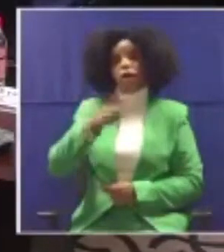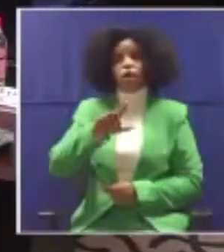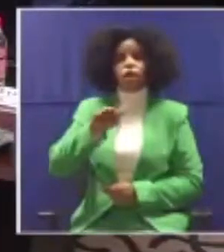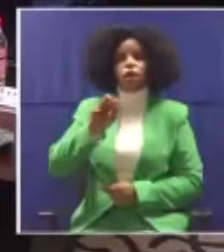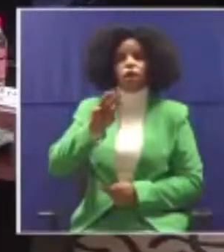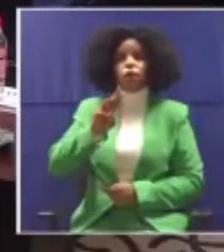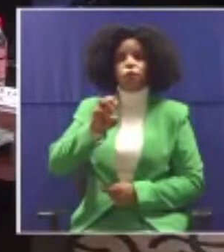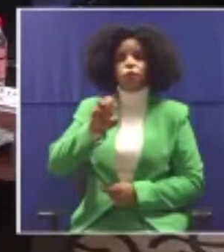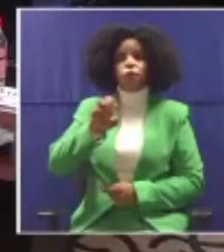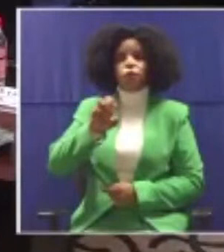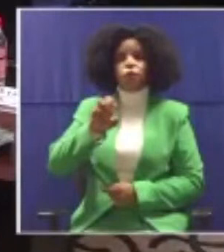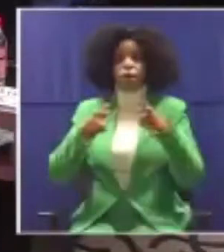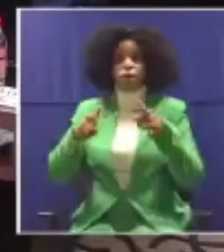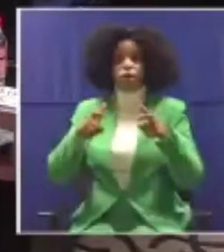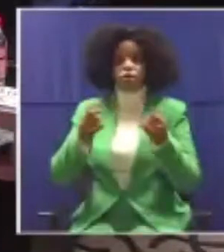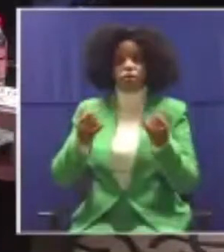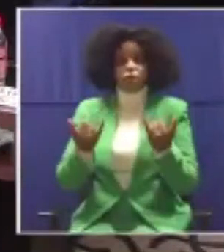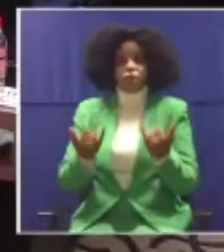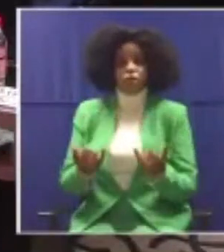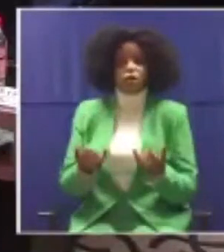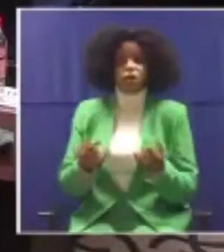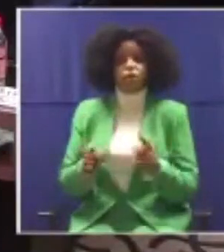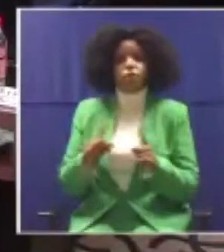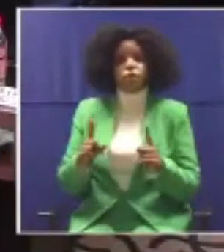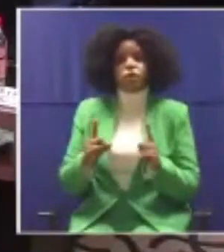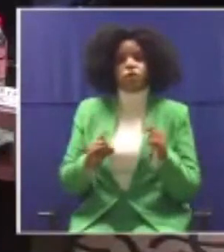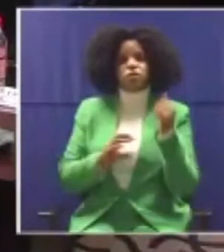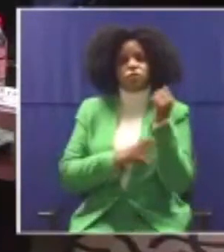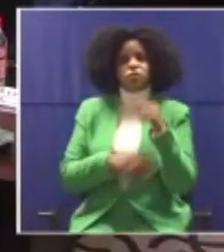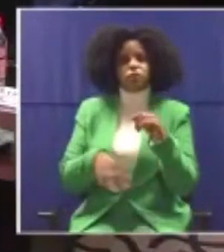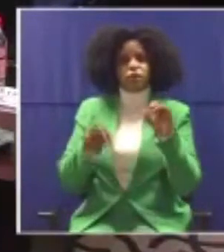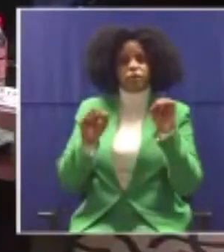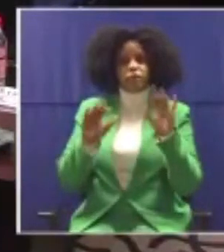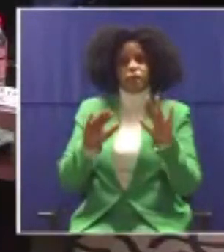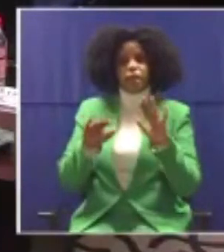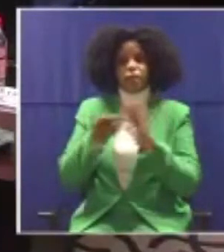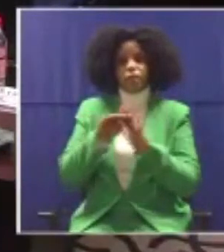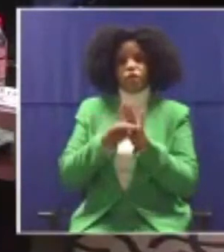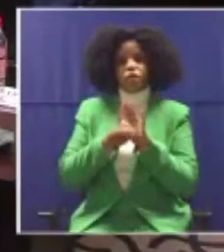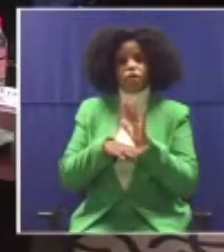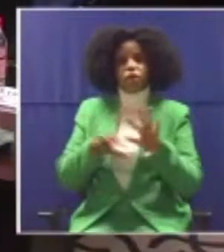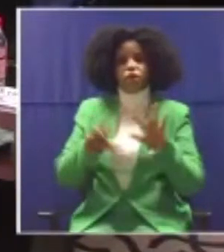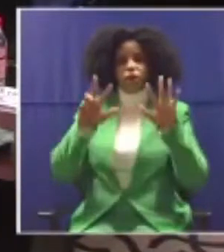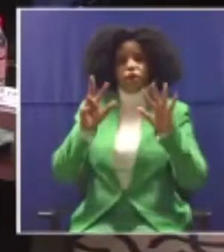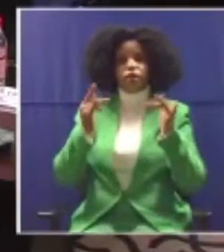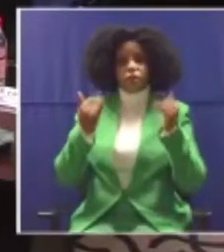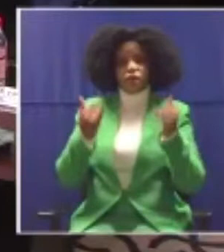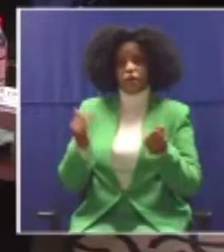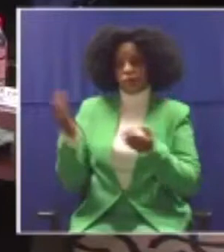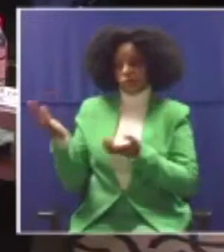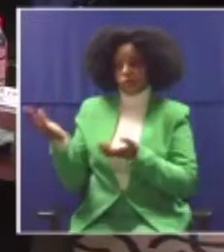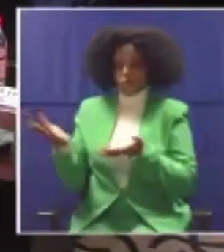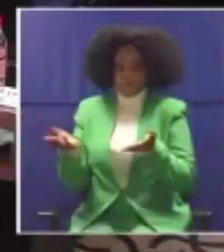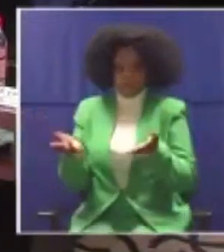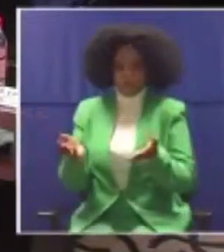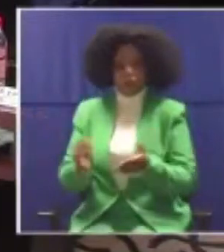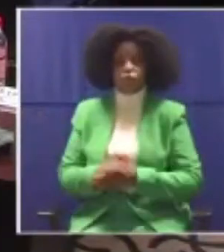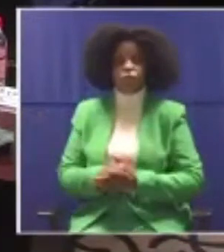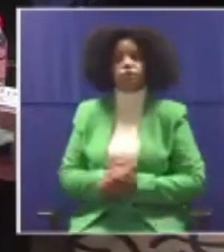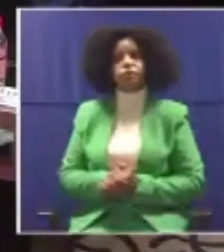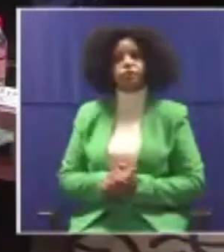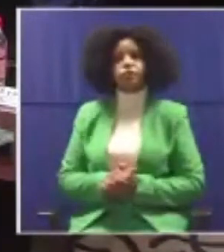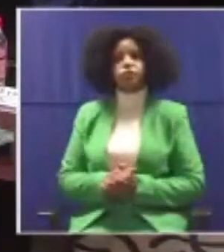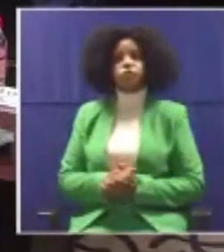accordance with Rule 137, Sub-Rule 10, Paragraph A, I now recognize the Honorable Mashatile. Thank you very much,